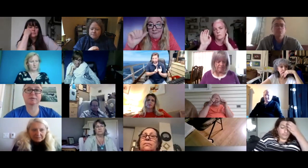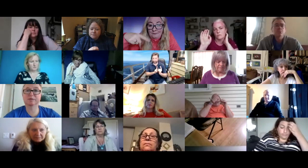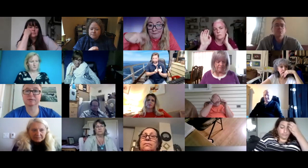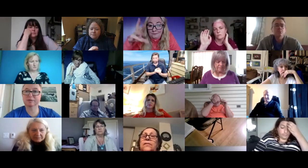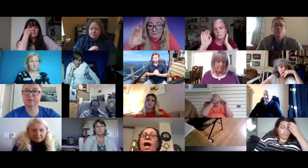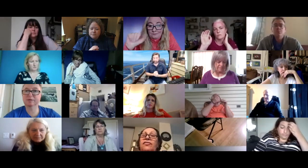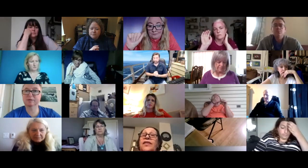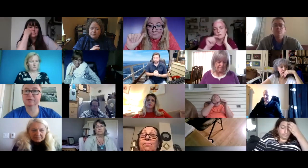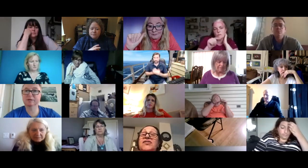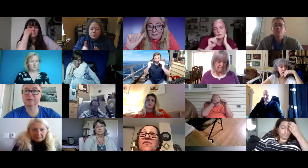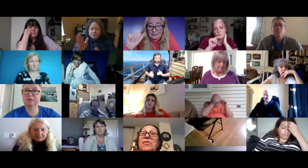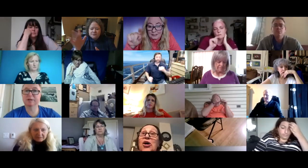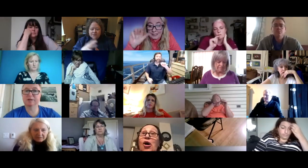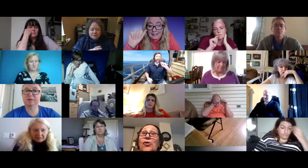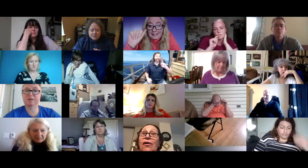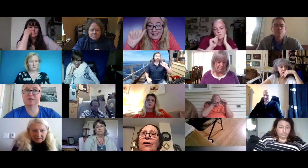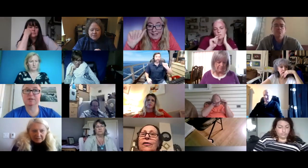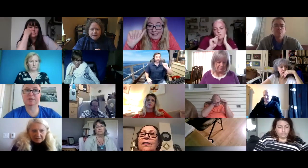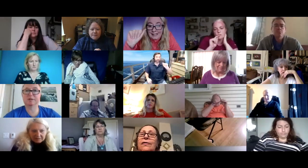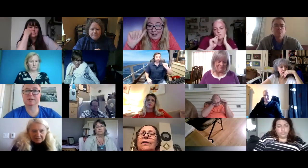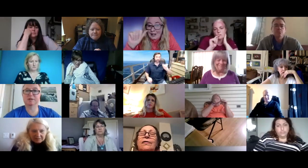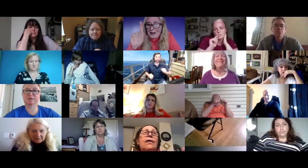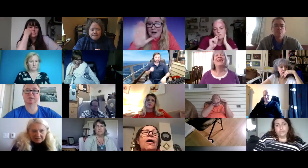Andrea? Must have been a coda.